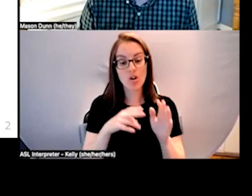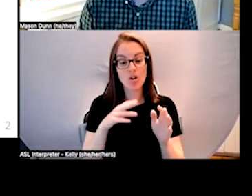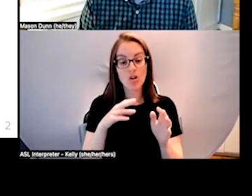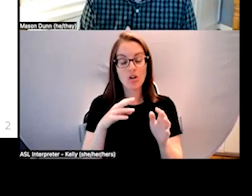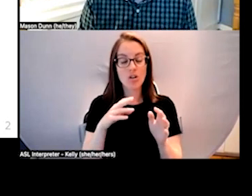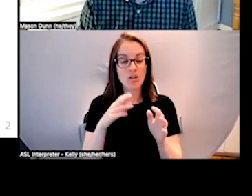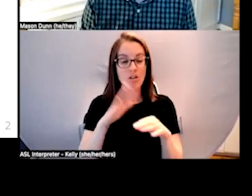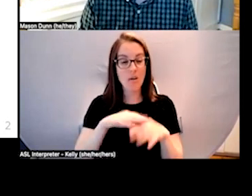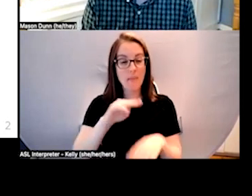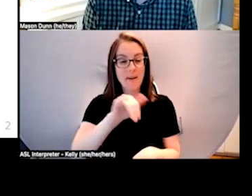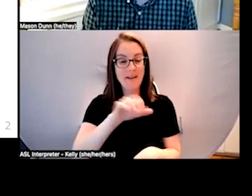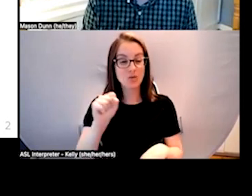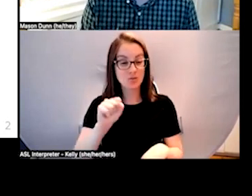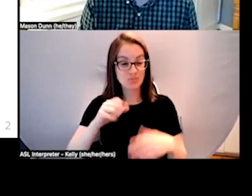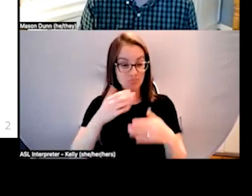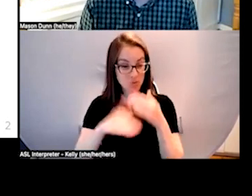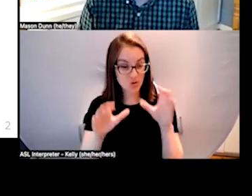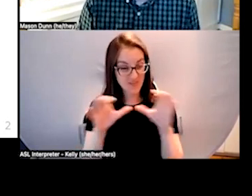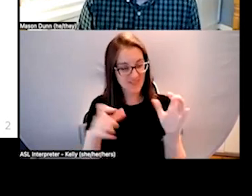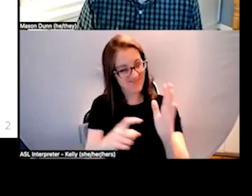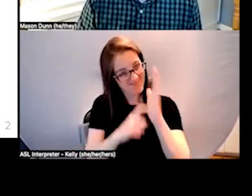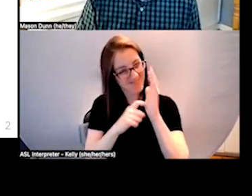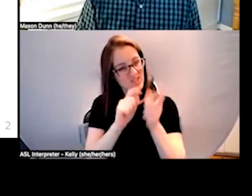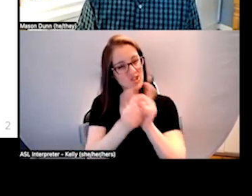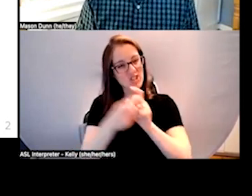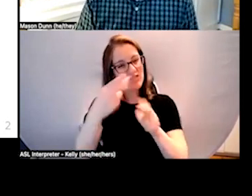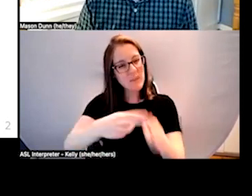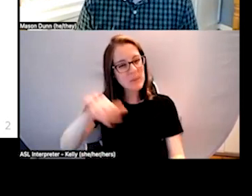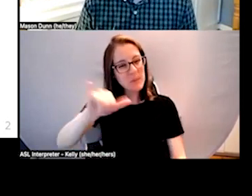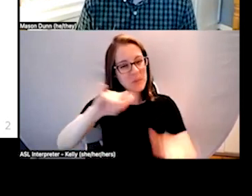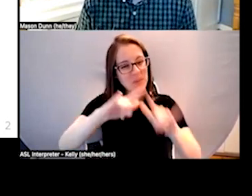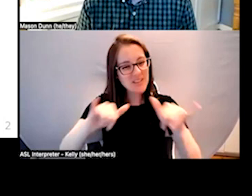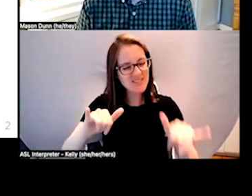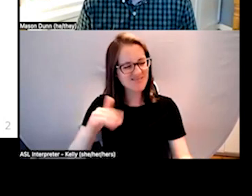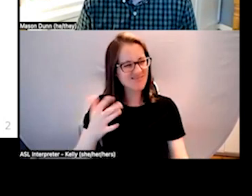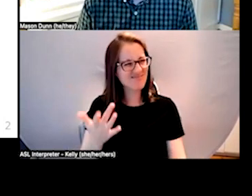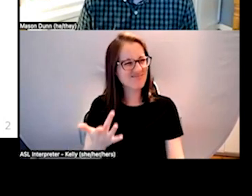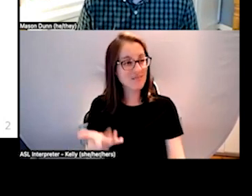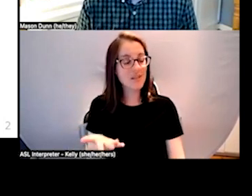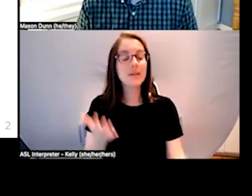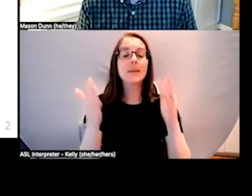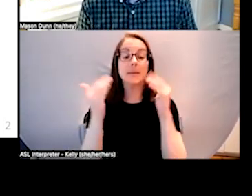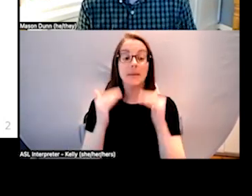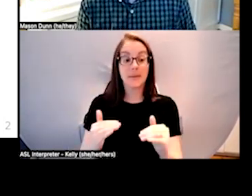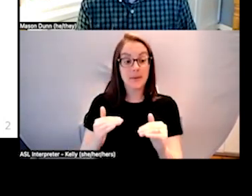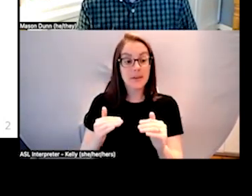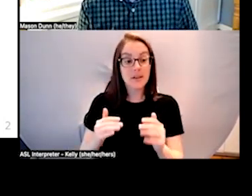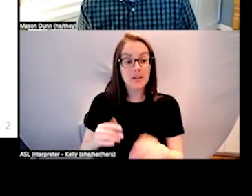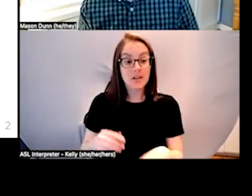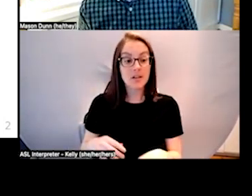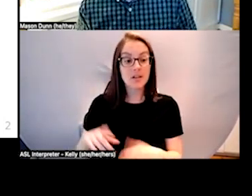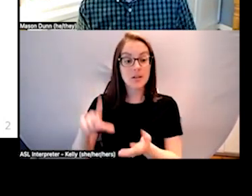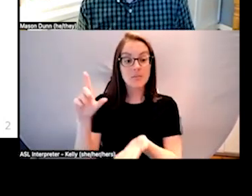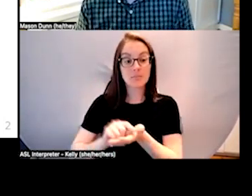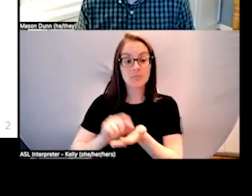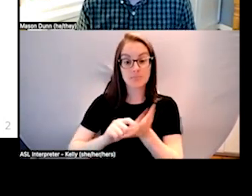you have to change your name as well. Other challenges include publishing requirements. So in Massachusetts, in